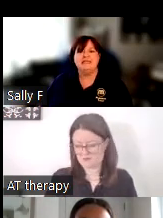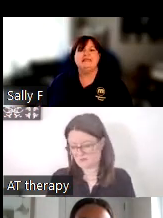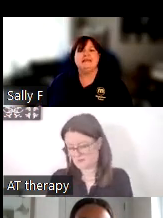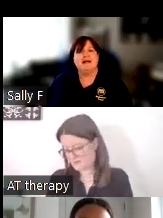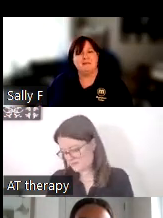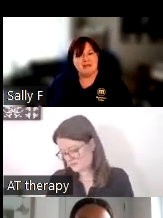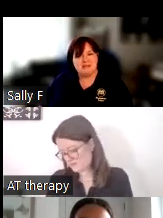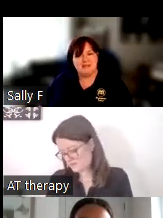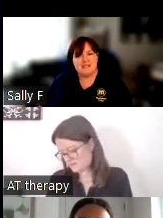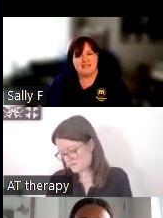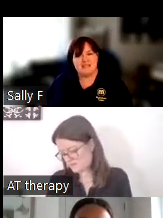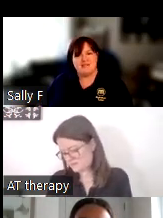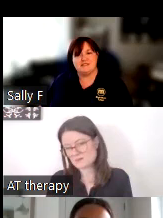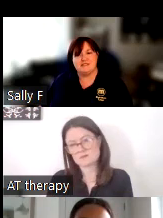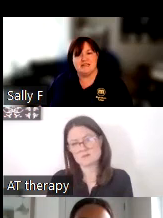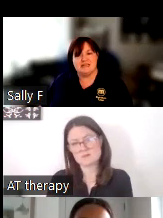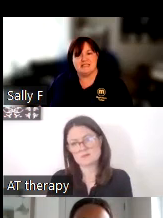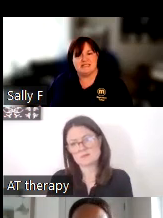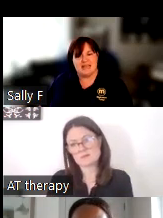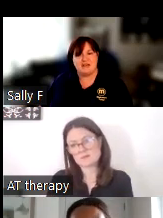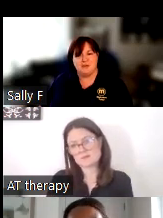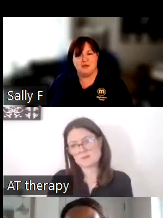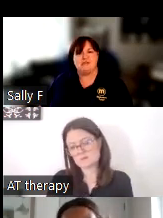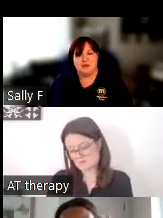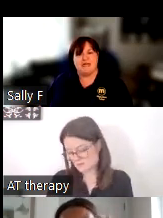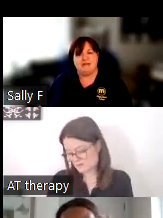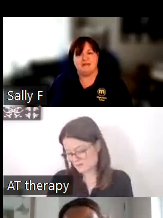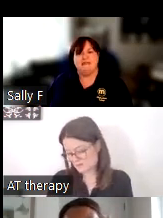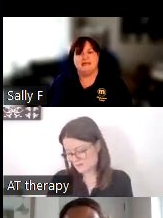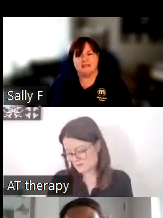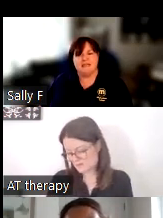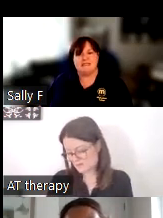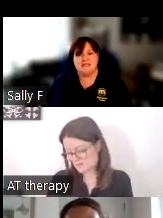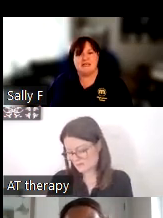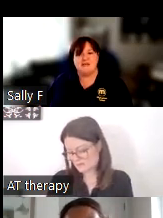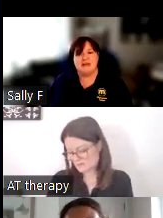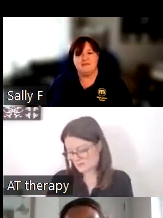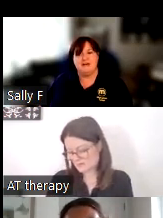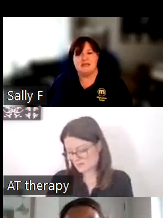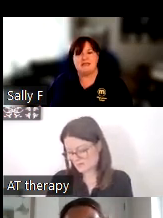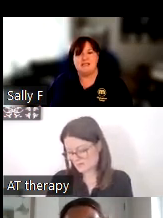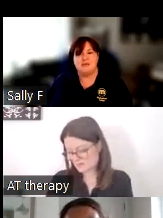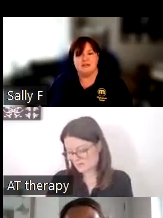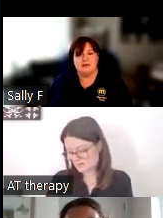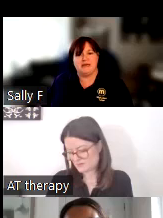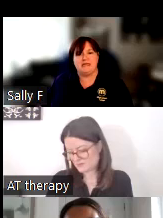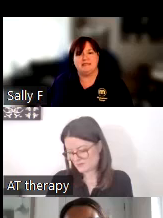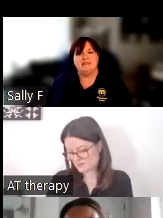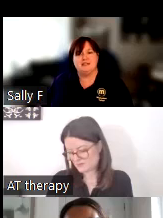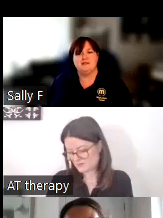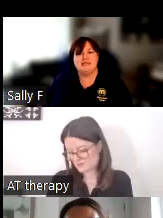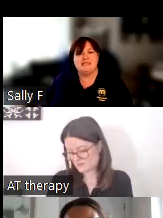urgently. Now, the best advice I can give is to take the words away and think to yourself, if I take these words